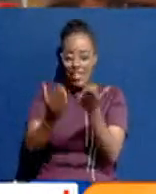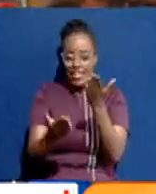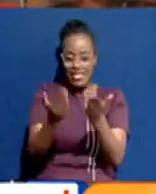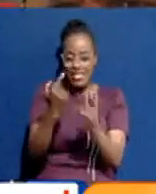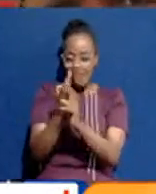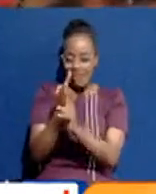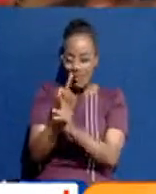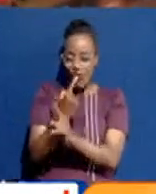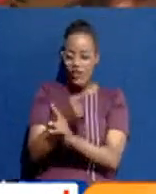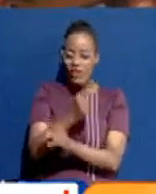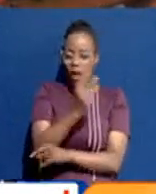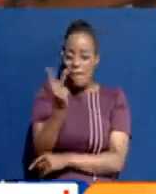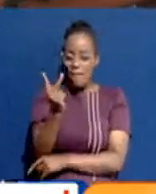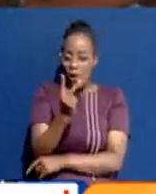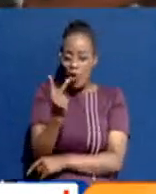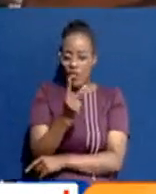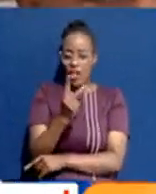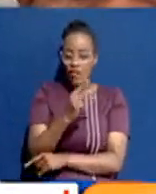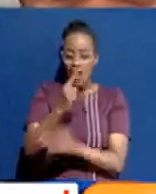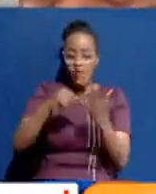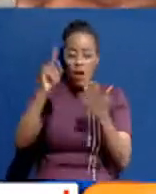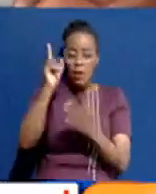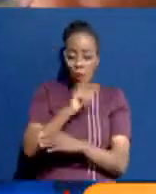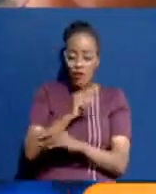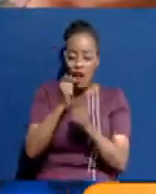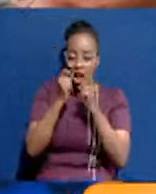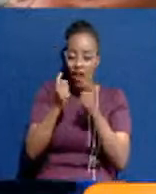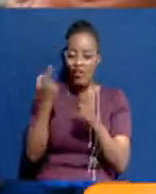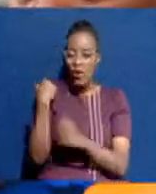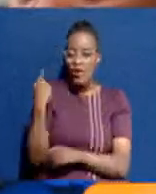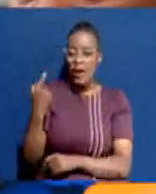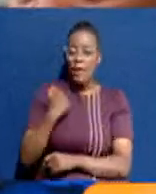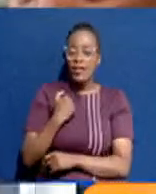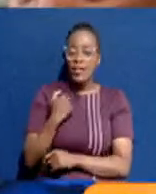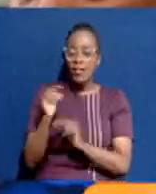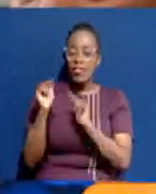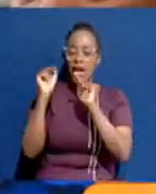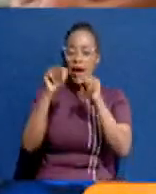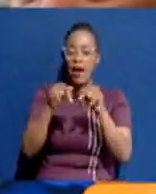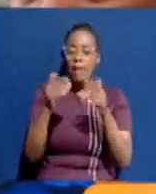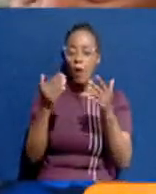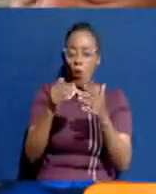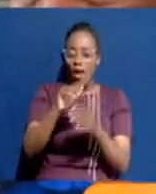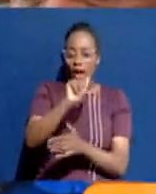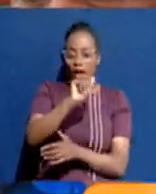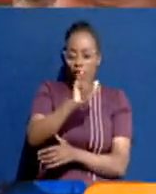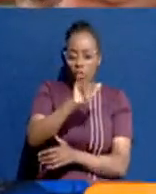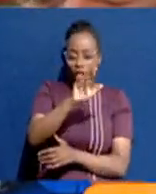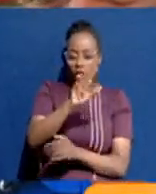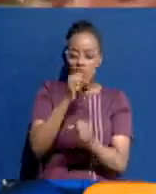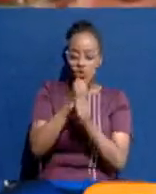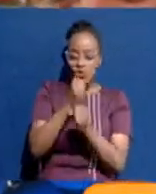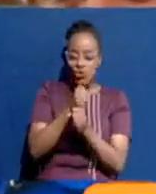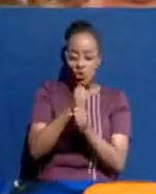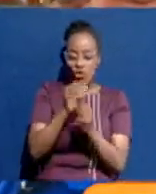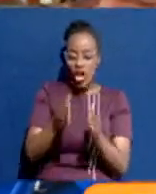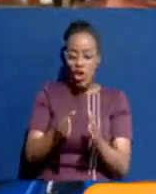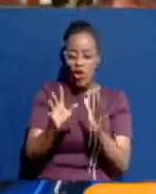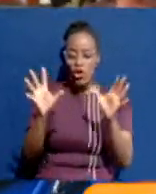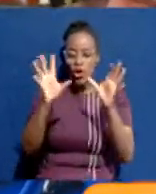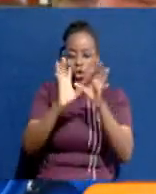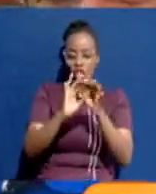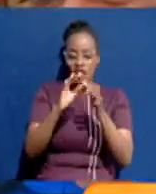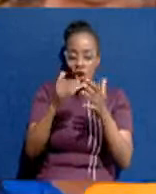And here, most of them are also cleared. You have a few numbers coming into the yard to do load corrections. That's either